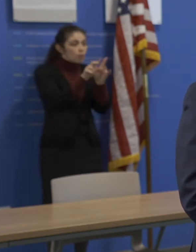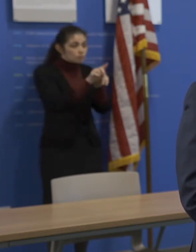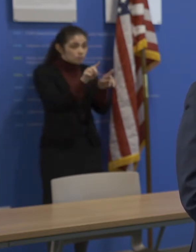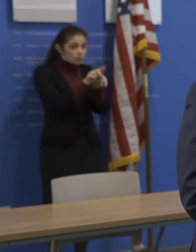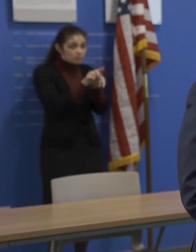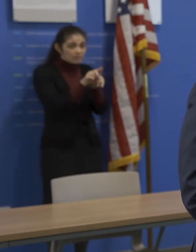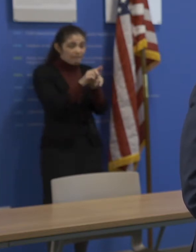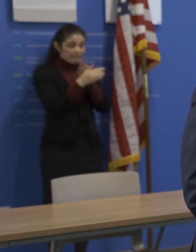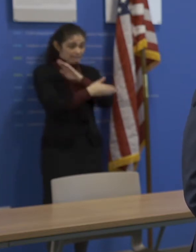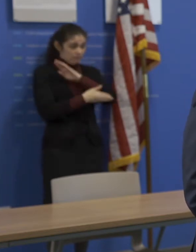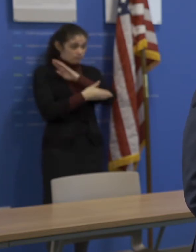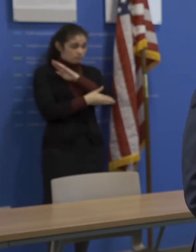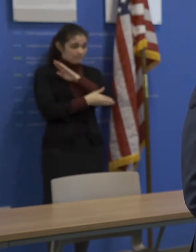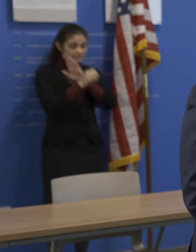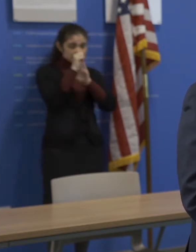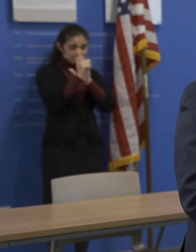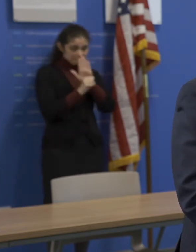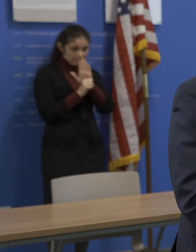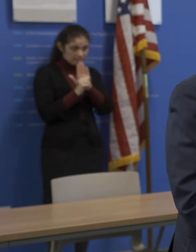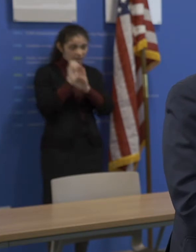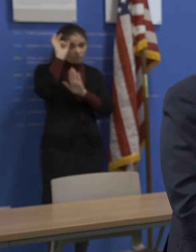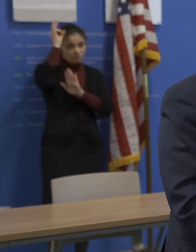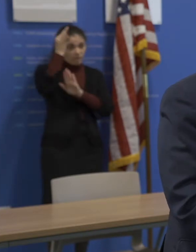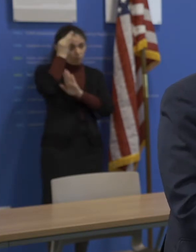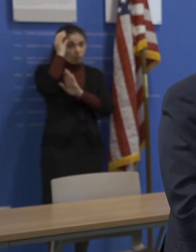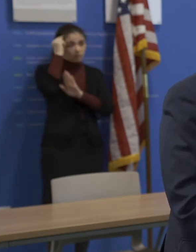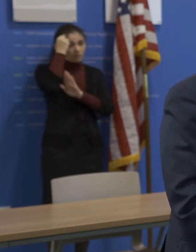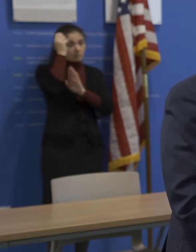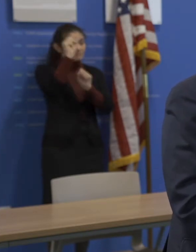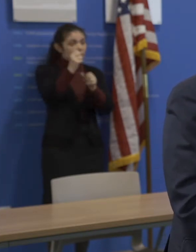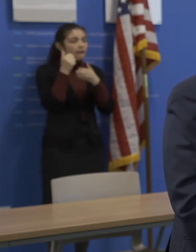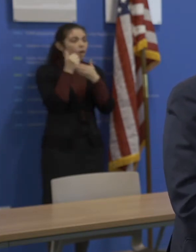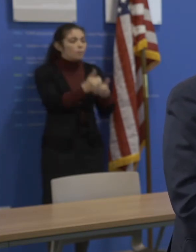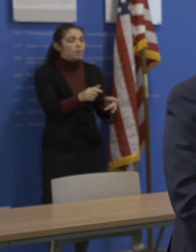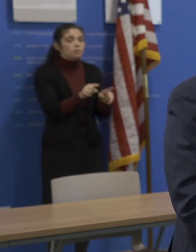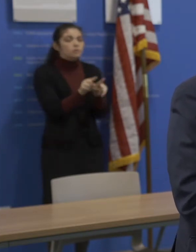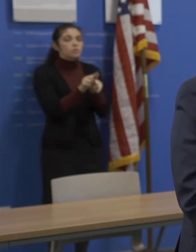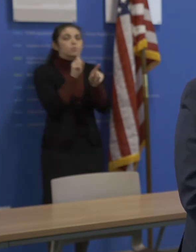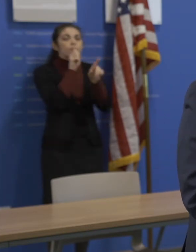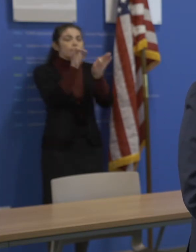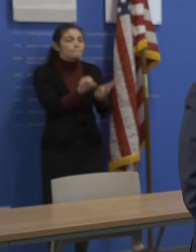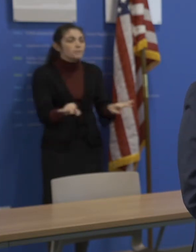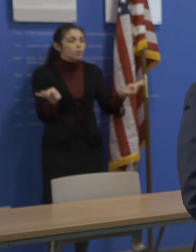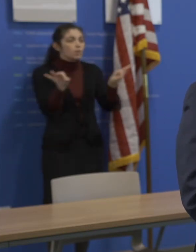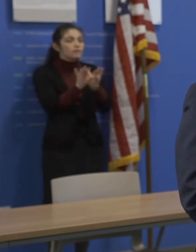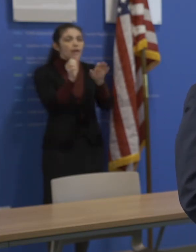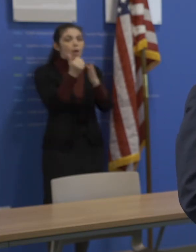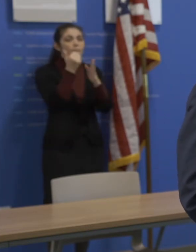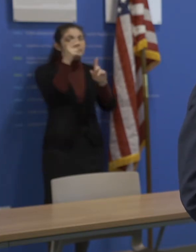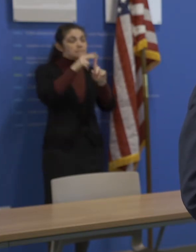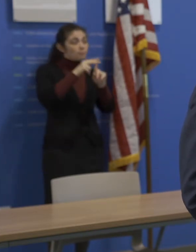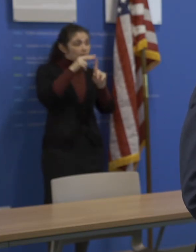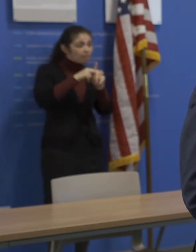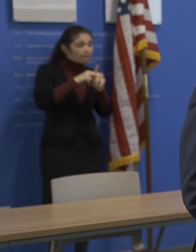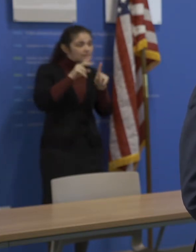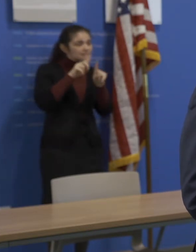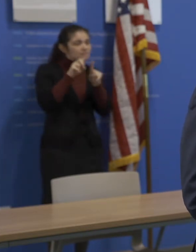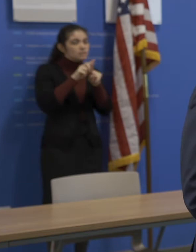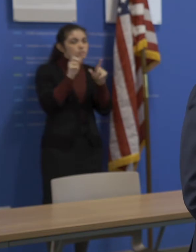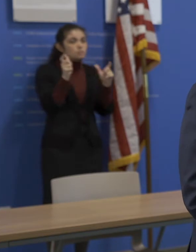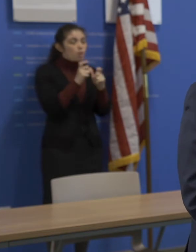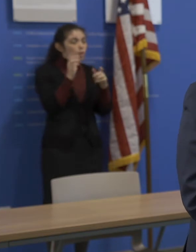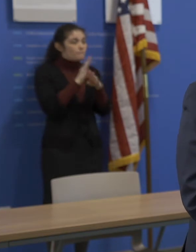in the county, state, and federal governments. And most important, they can get help with applying for the Small